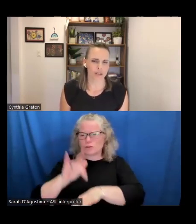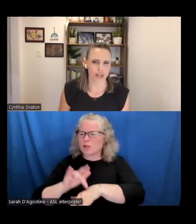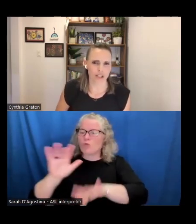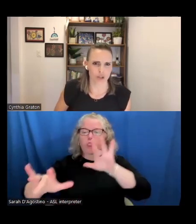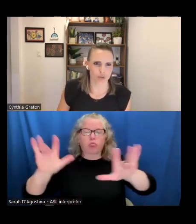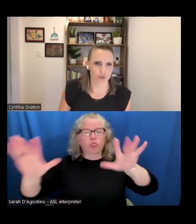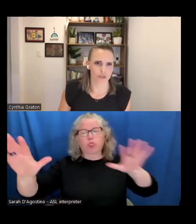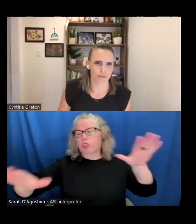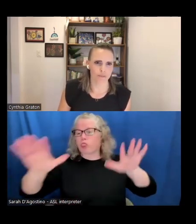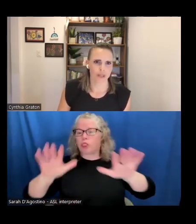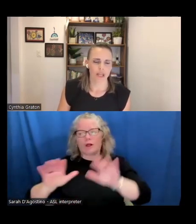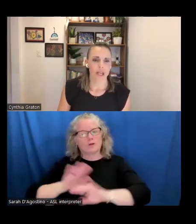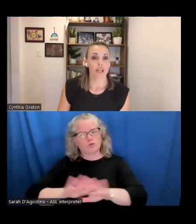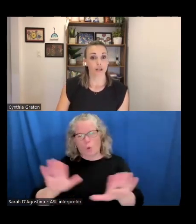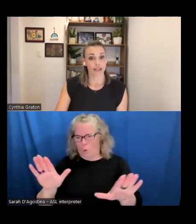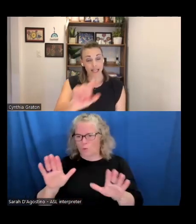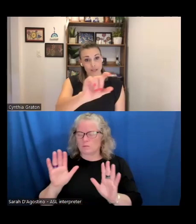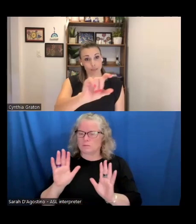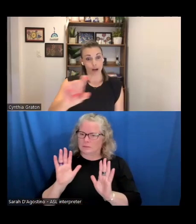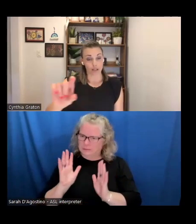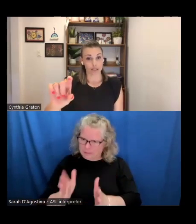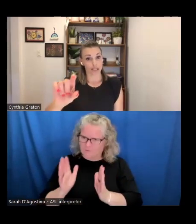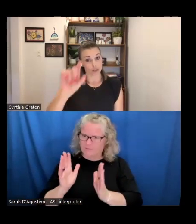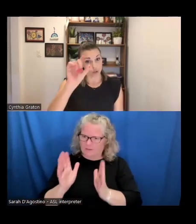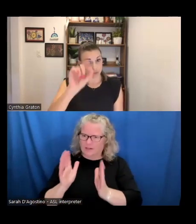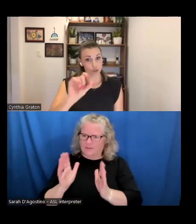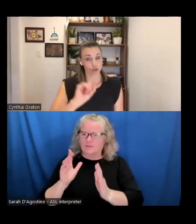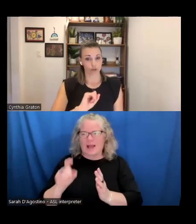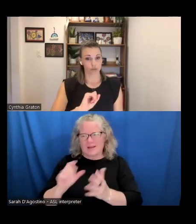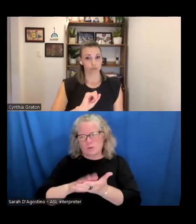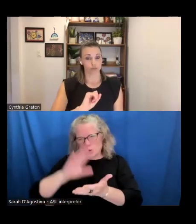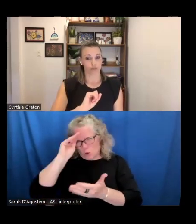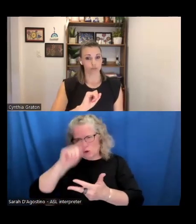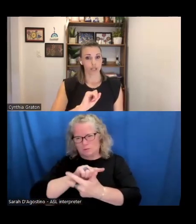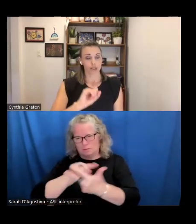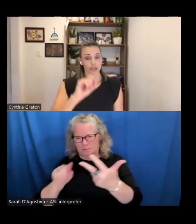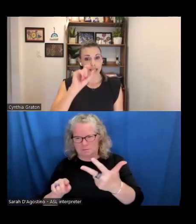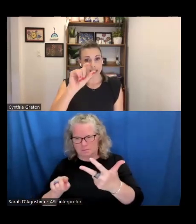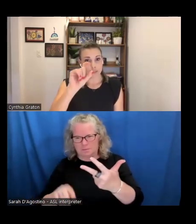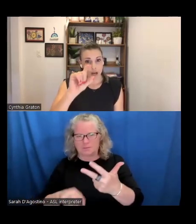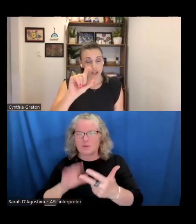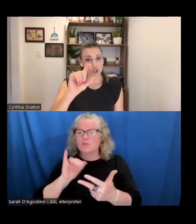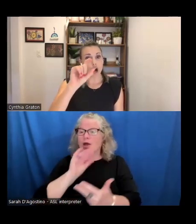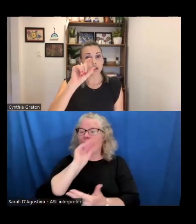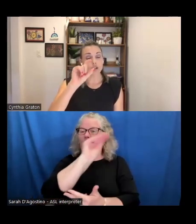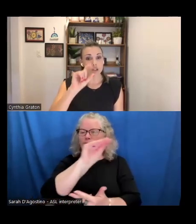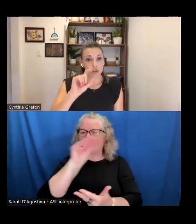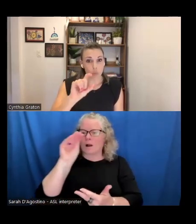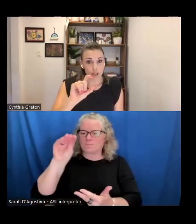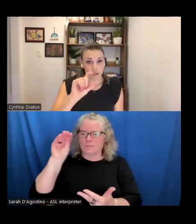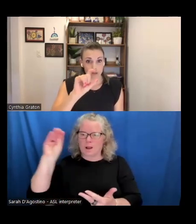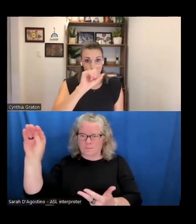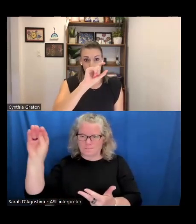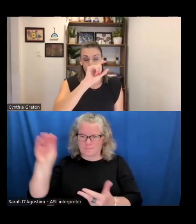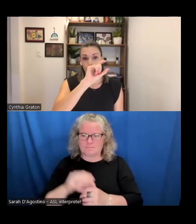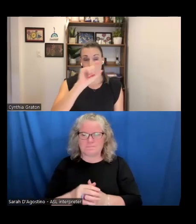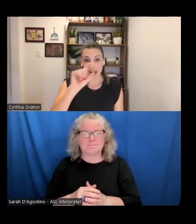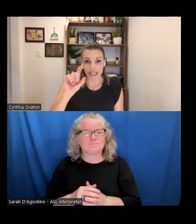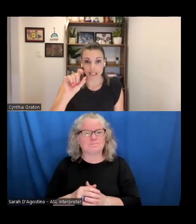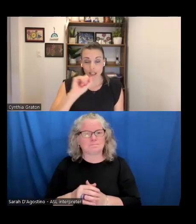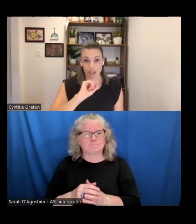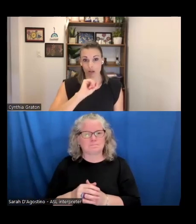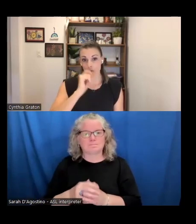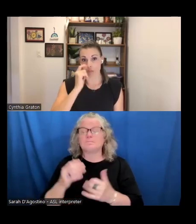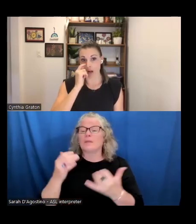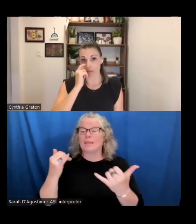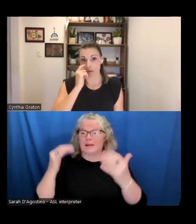to prioritize those. The next box is crucial. The next box under the one where you're